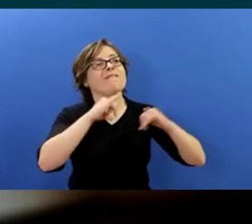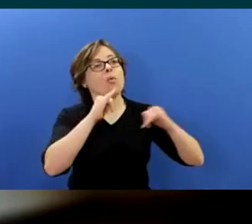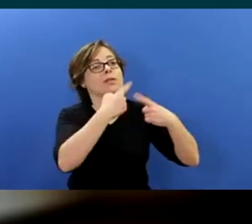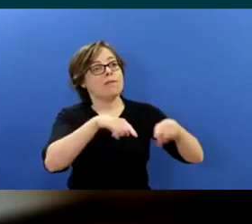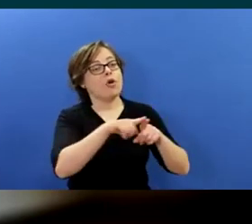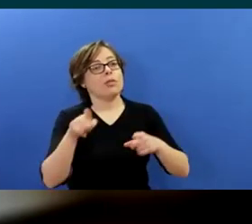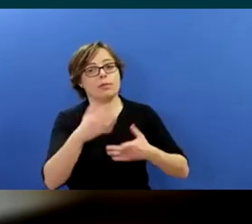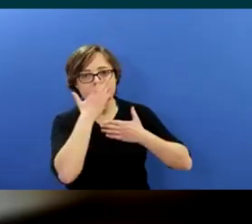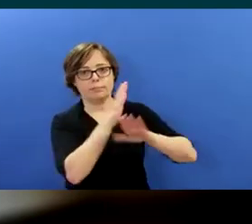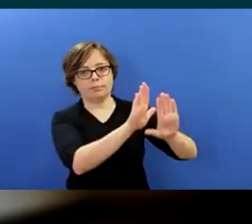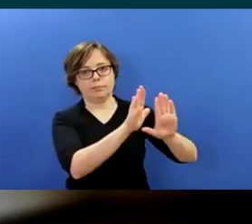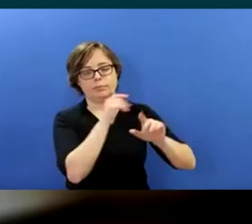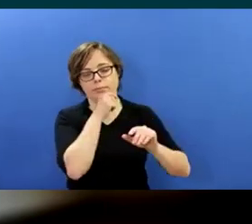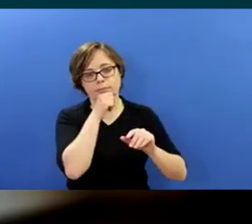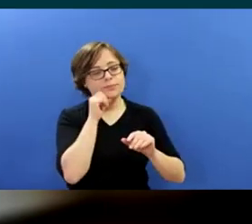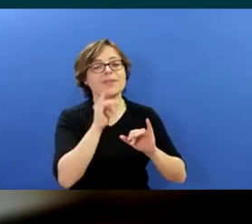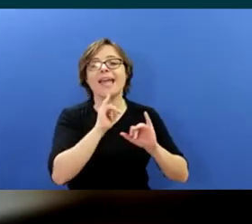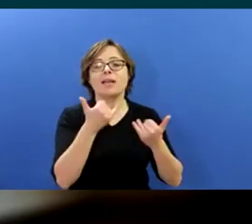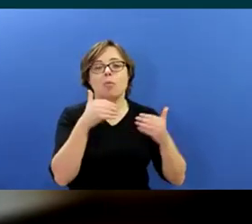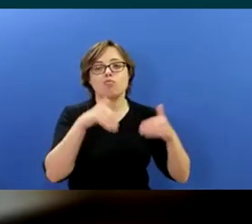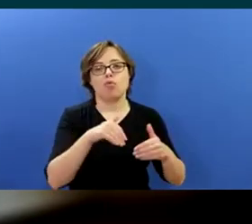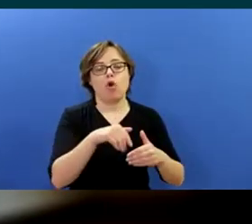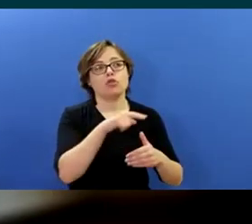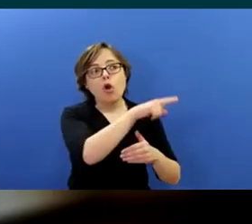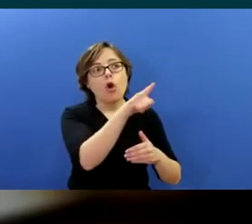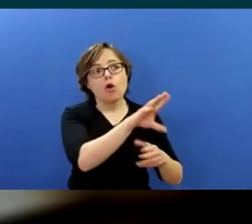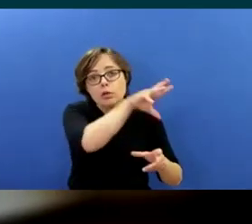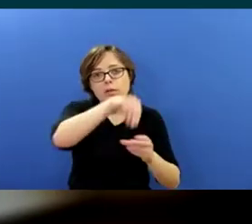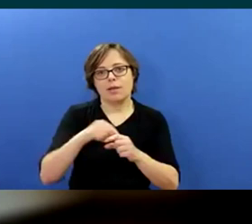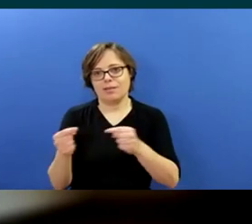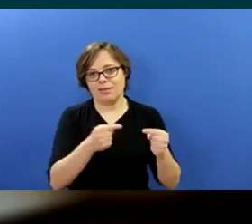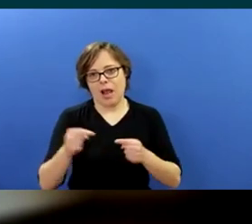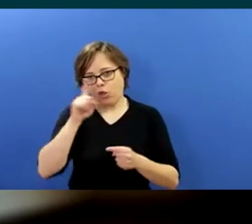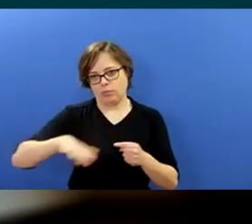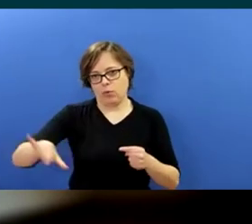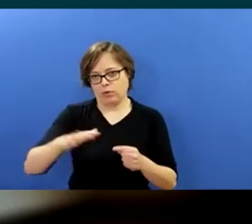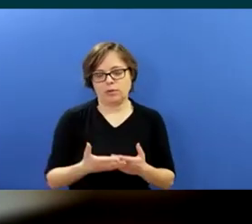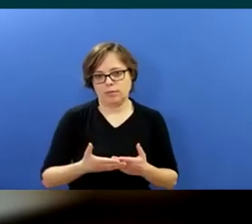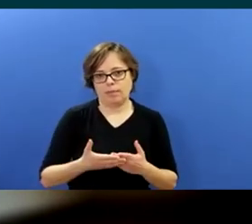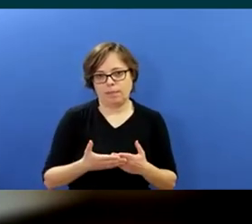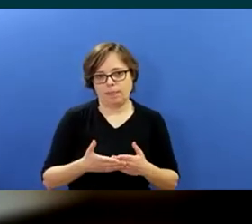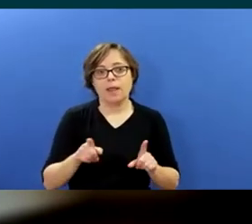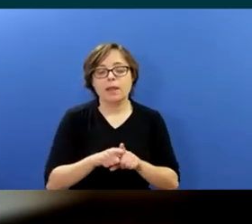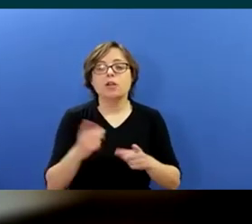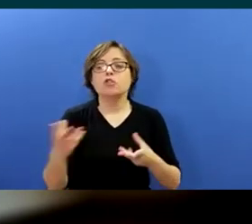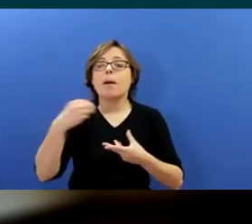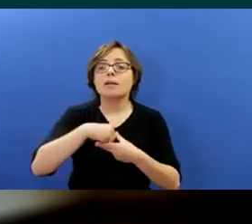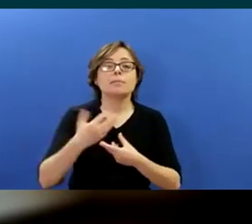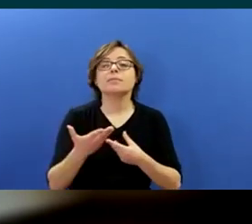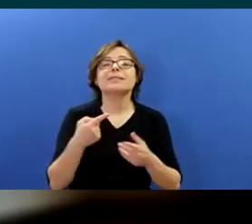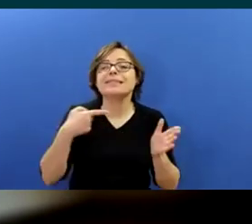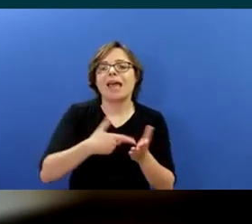engage into a dialogue to define what is participation, what is the goal, what are the engagements,